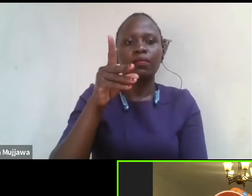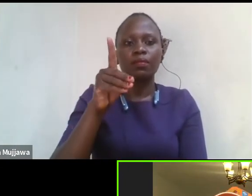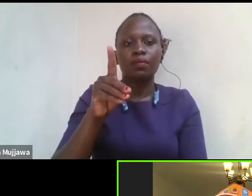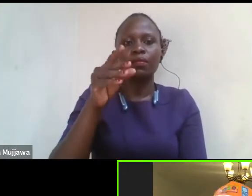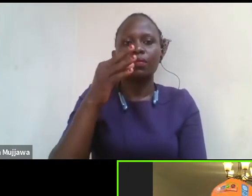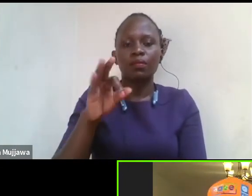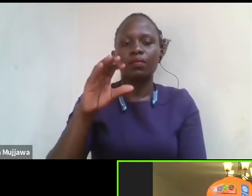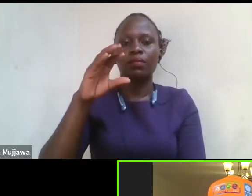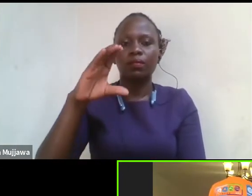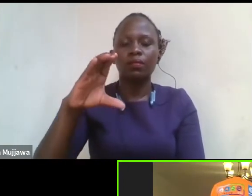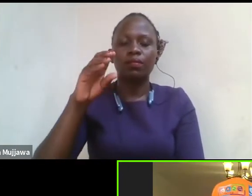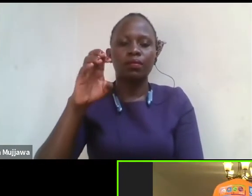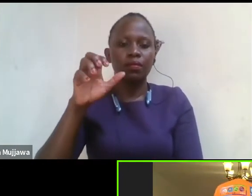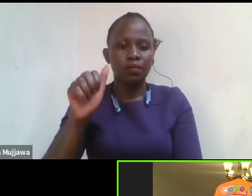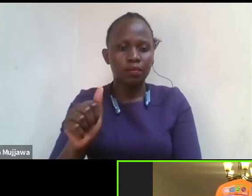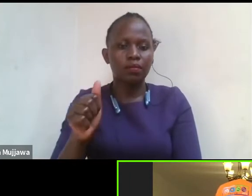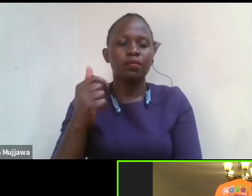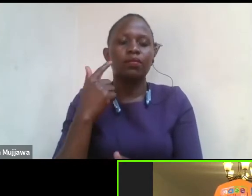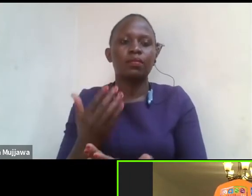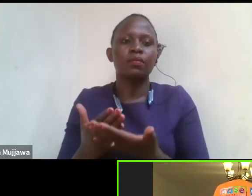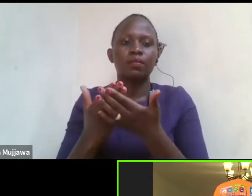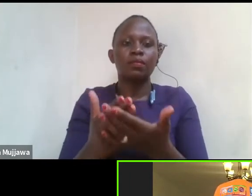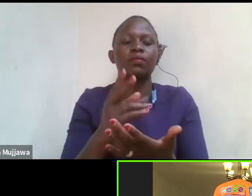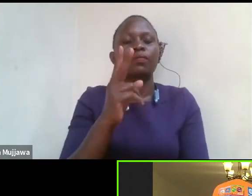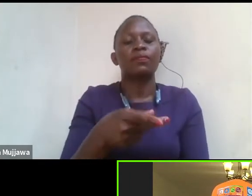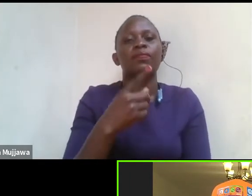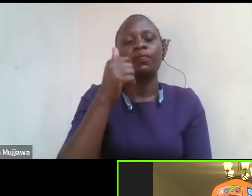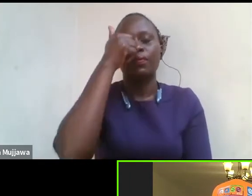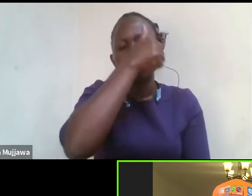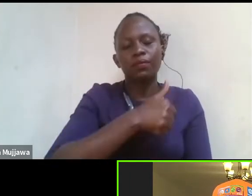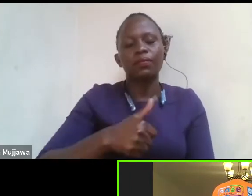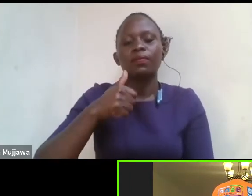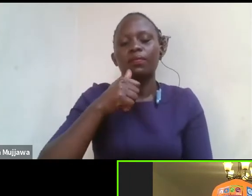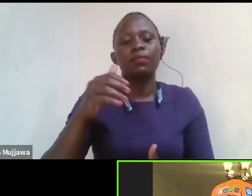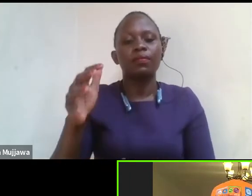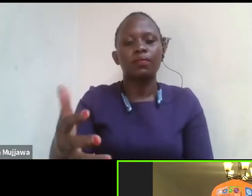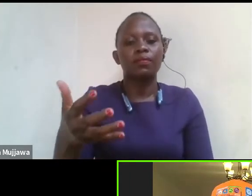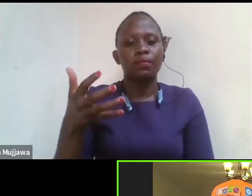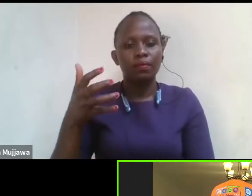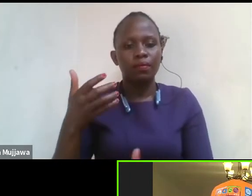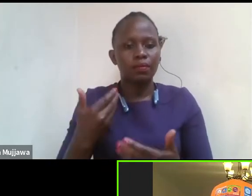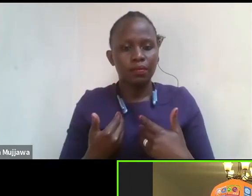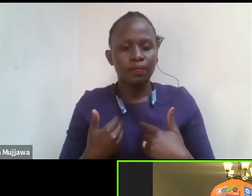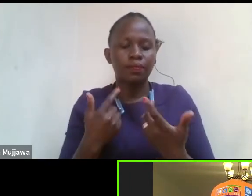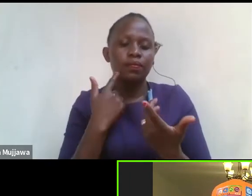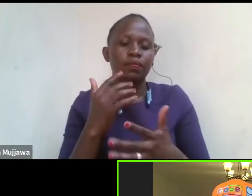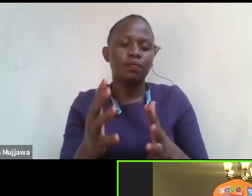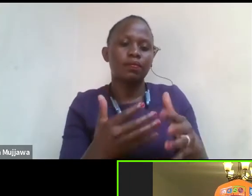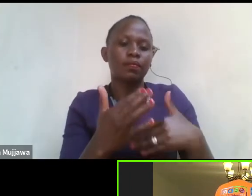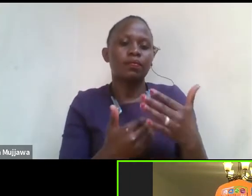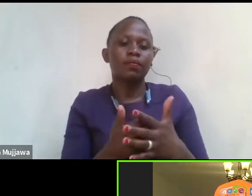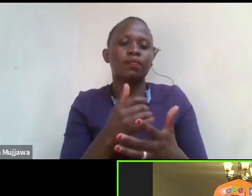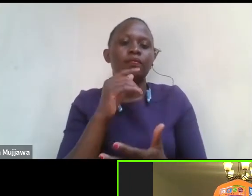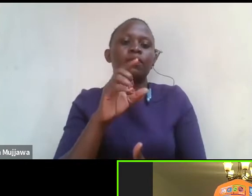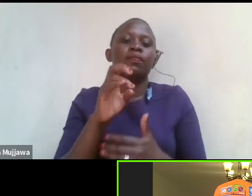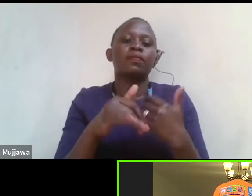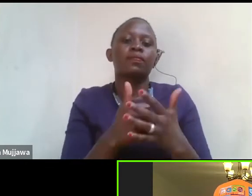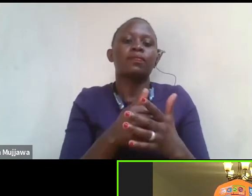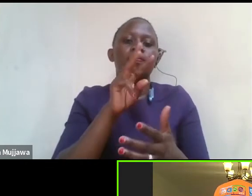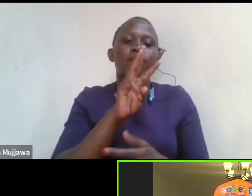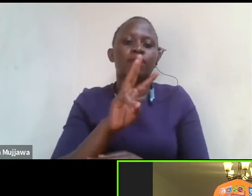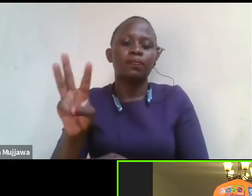2016 Emerging Leaders in African Mining. He holds an MSc in Mineral and Energy Economics from Curtin University in Western Australia.